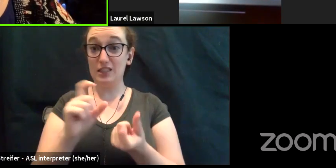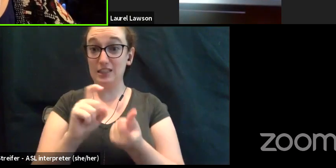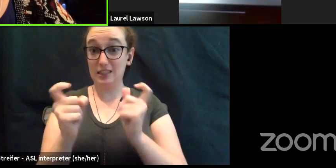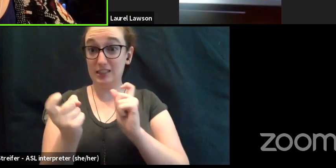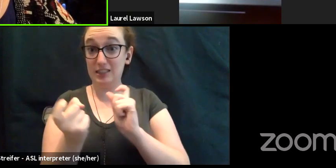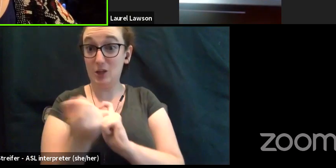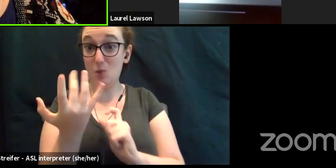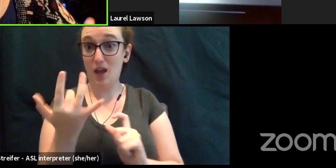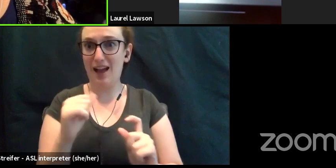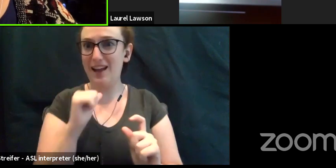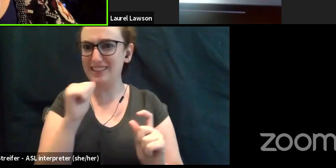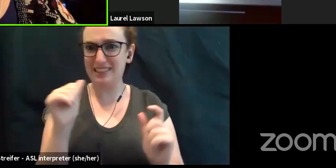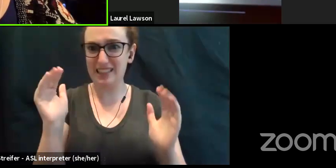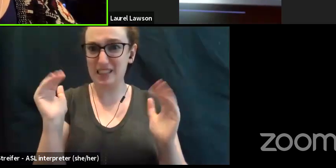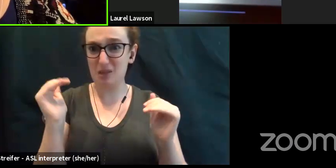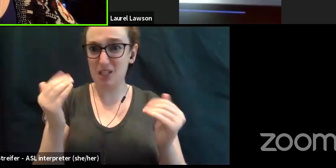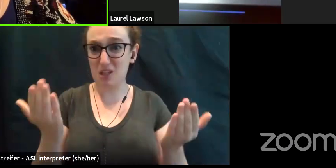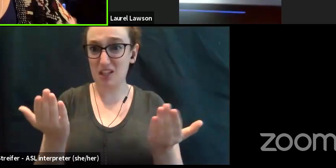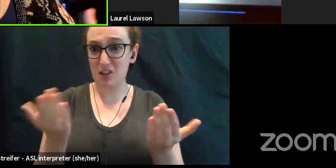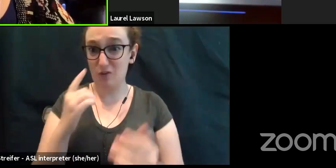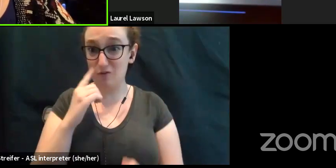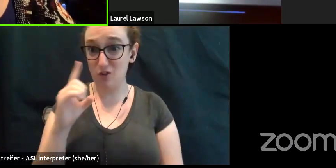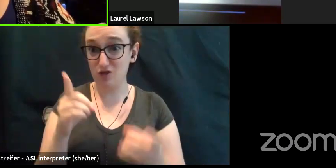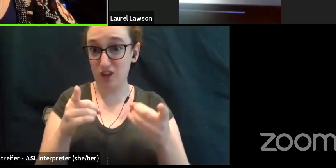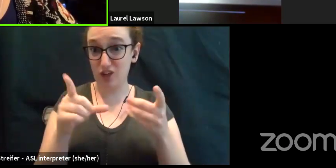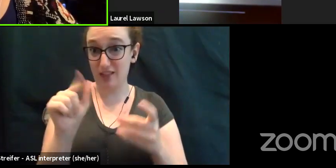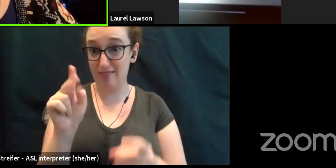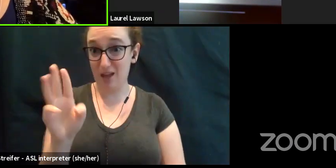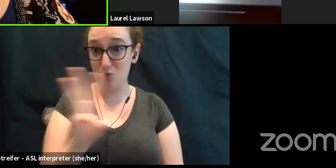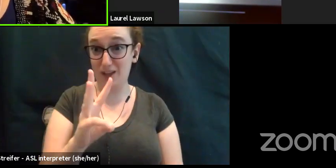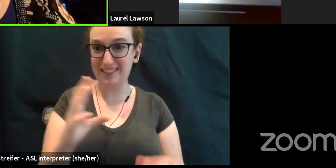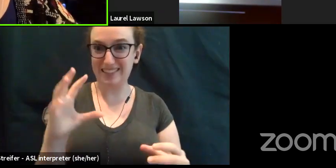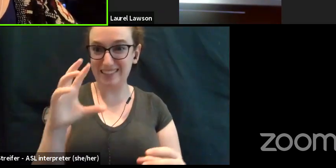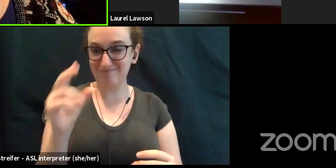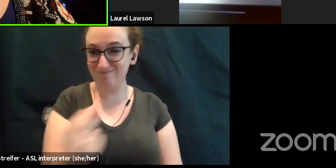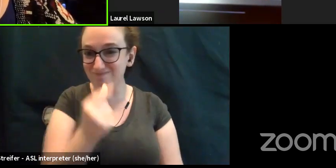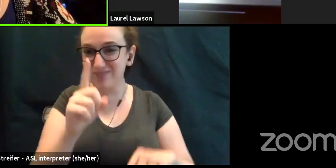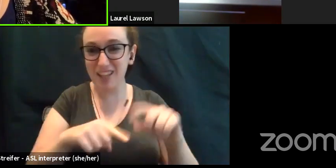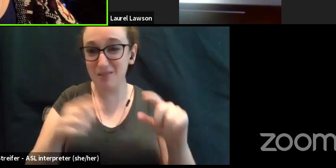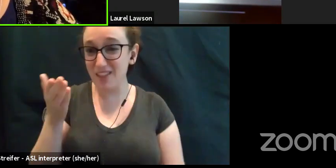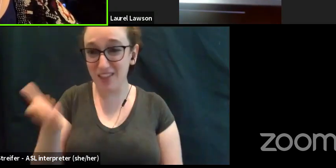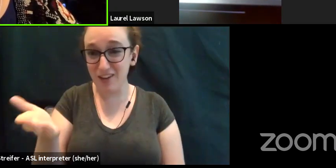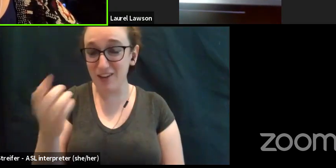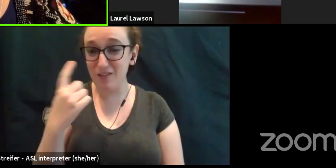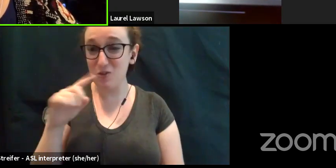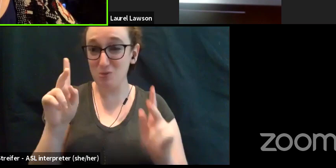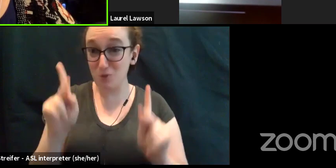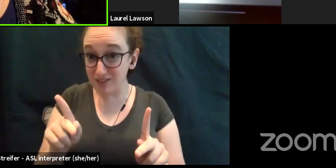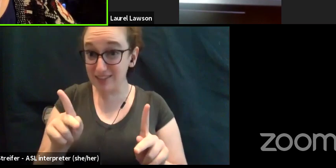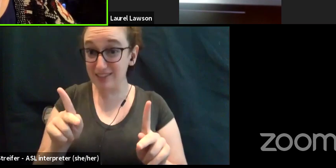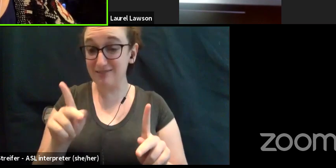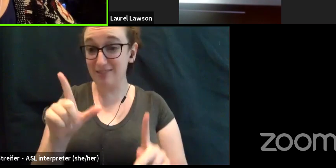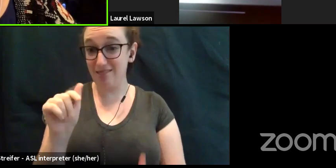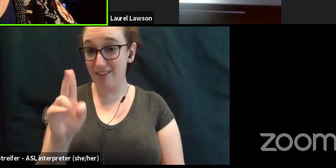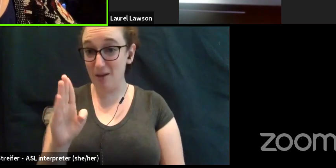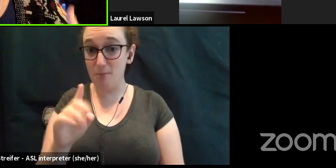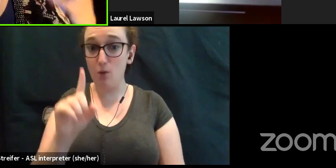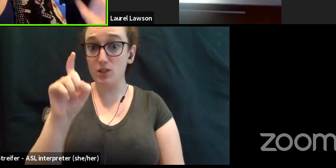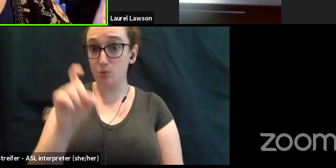even expect to be present for Directors Lab West when we were planning our in-person lab. I was actually meant to